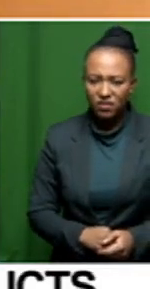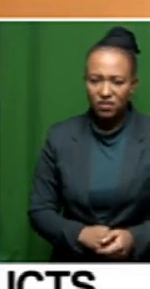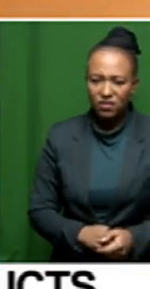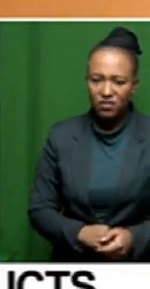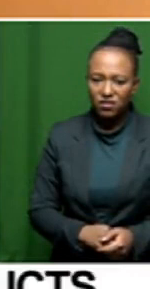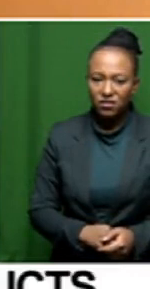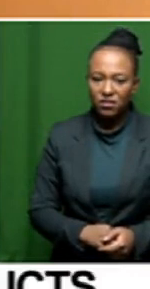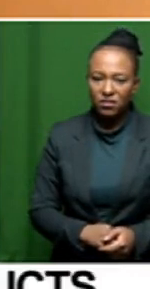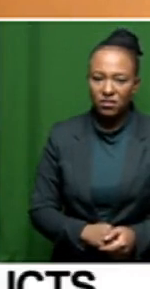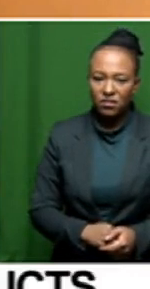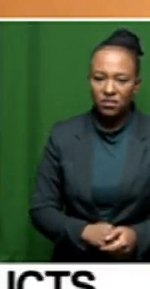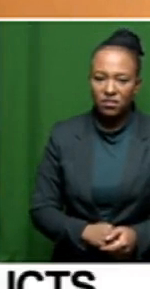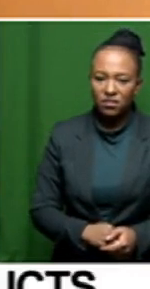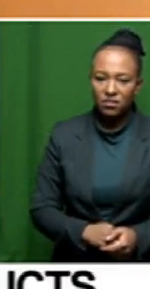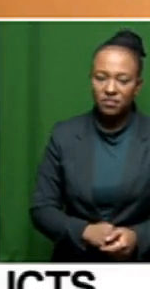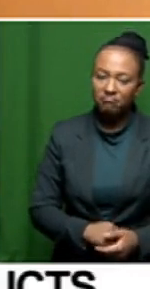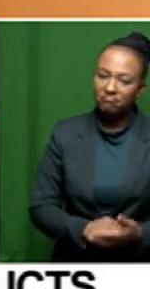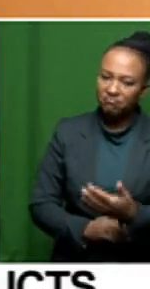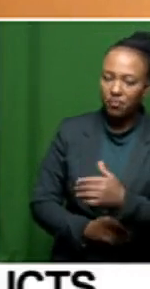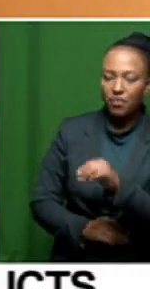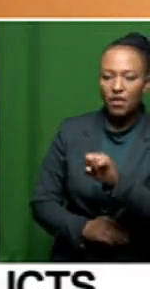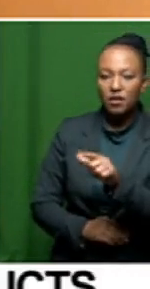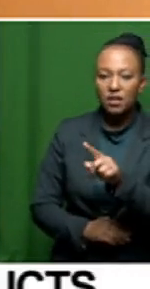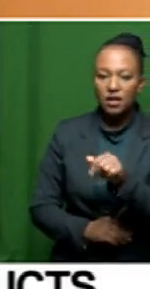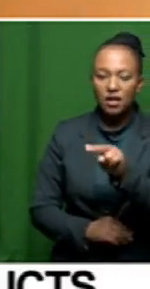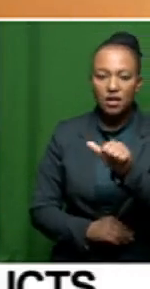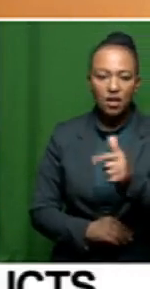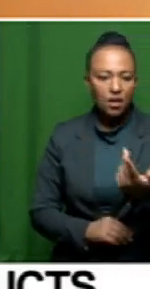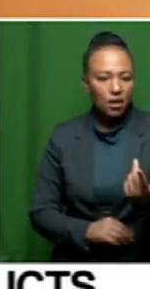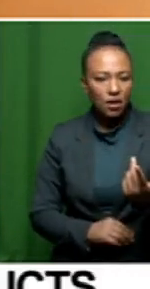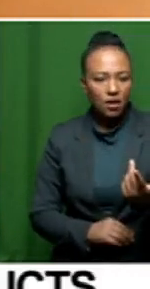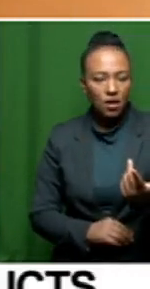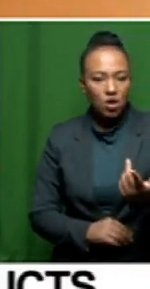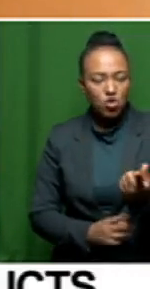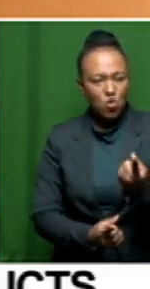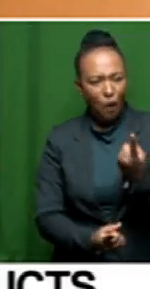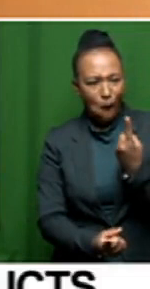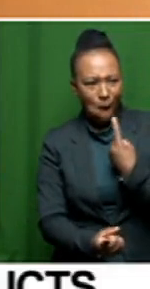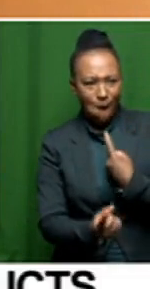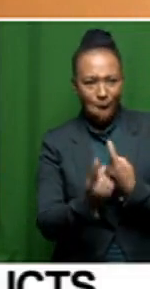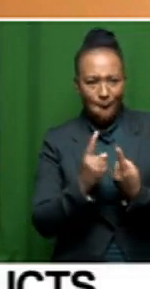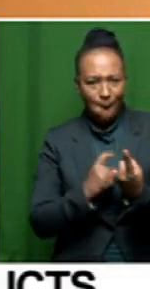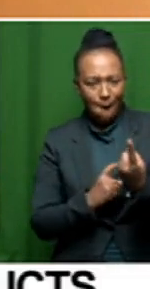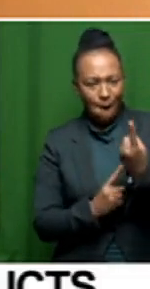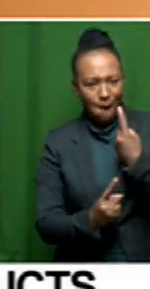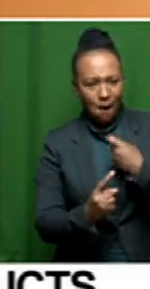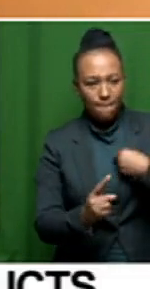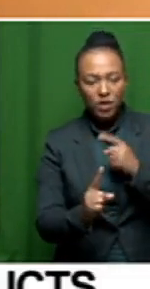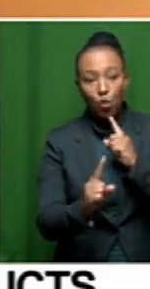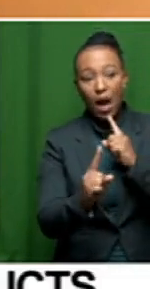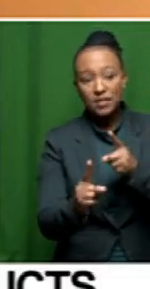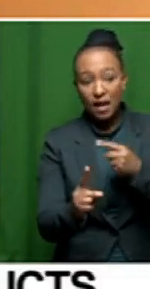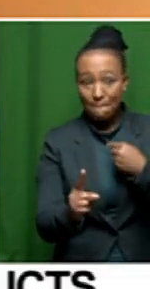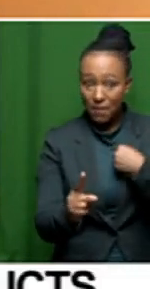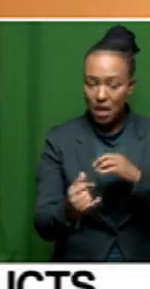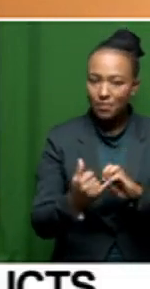Sakina. Yes, Ms. Ngwenya. You are pushing me to answer you, and I'm trying to answer